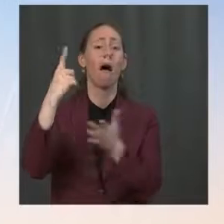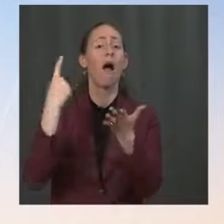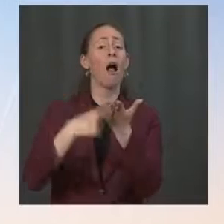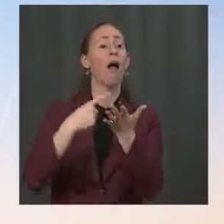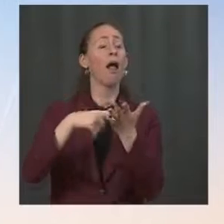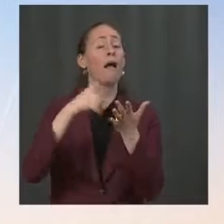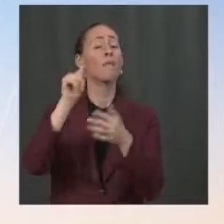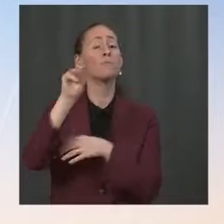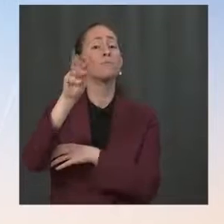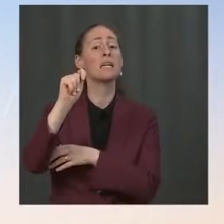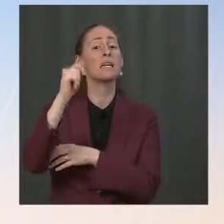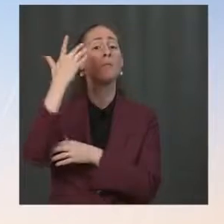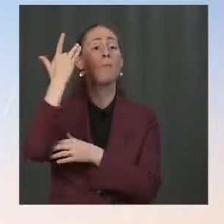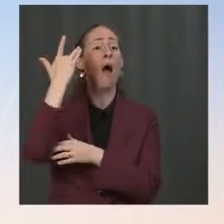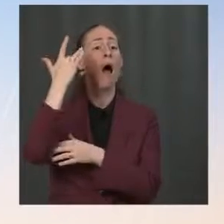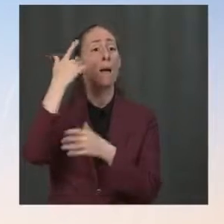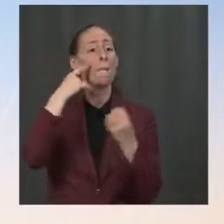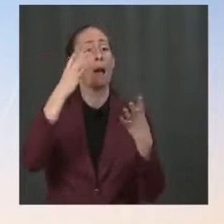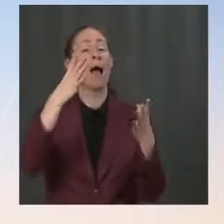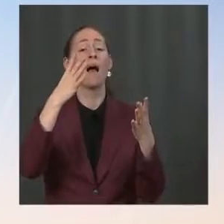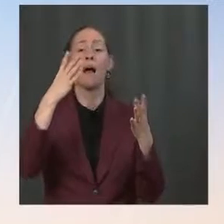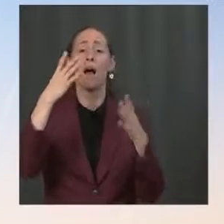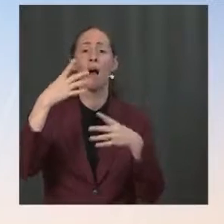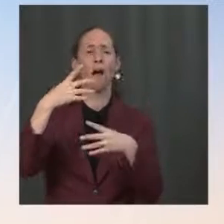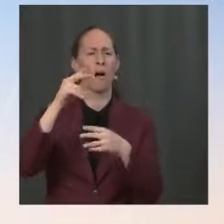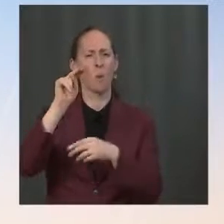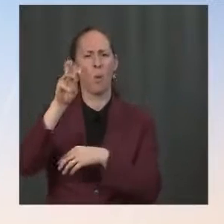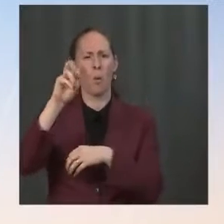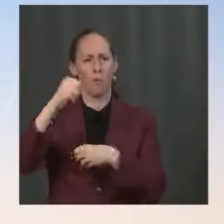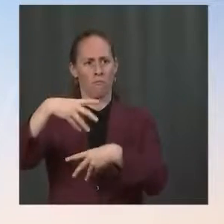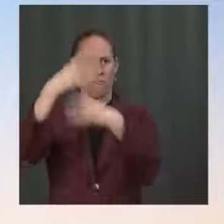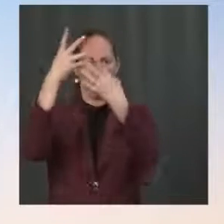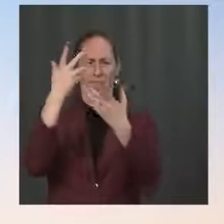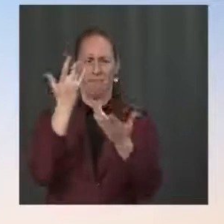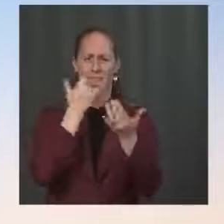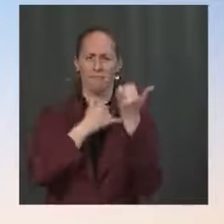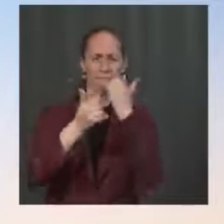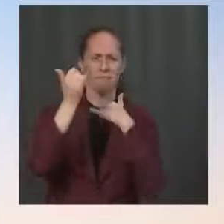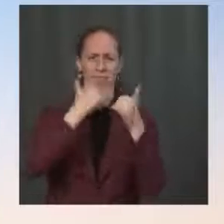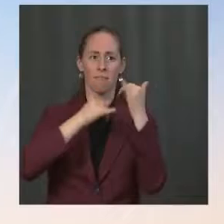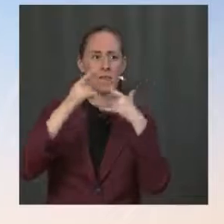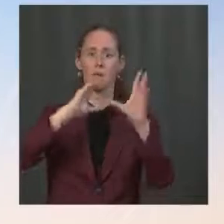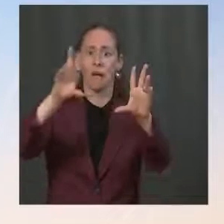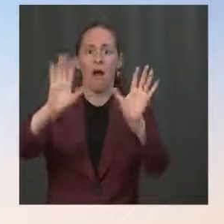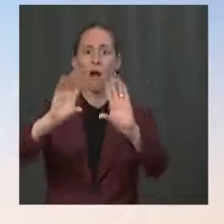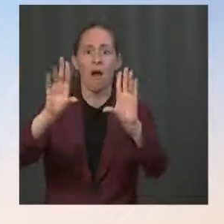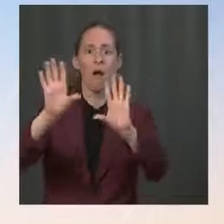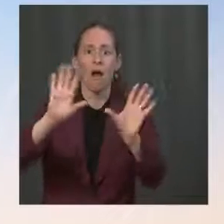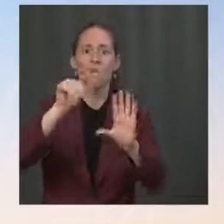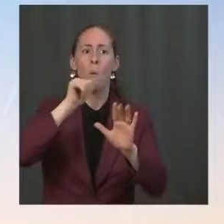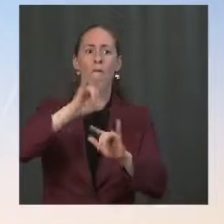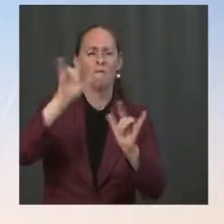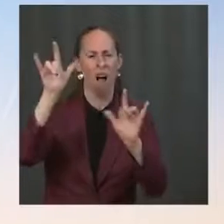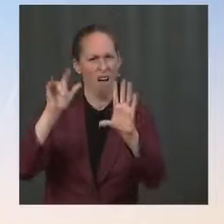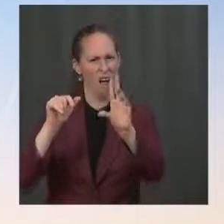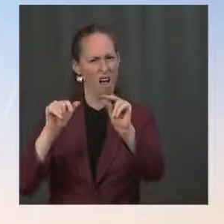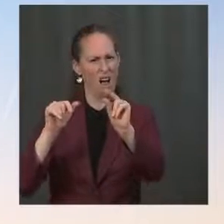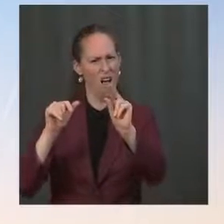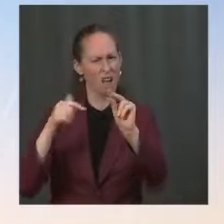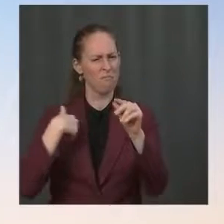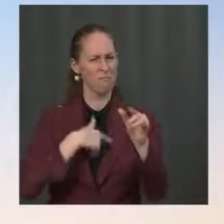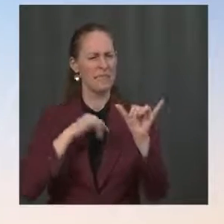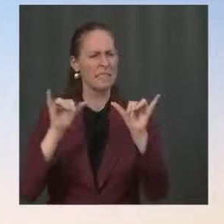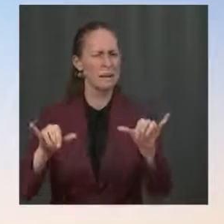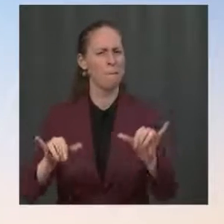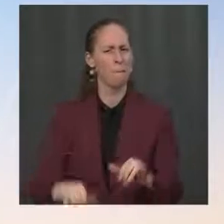was inaccurate, that we were ending evacuation flights tomorrow, and that is not accurate. And then just one more. The president promised earlier that they'll